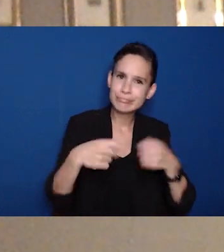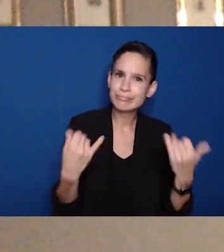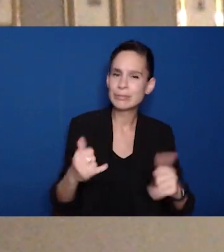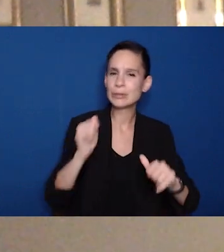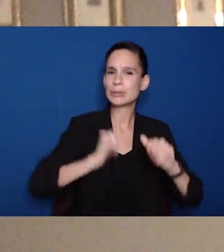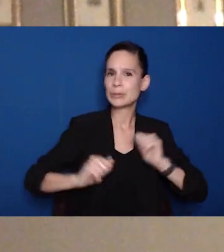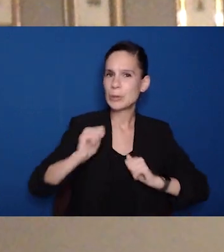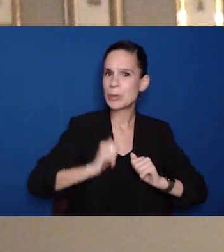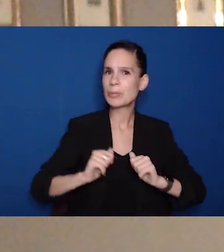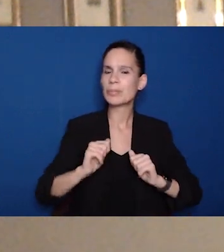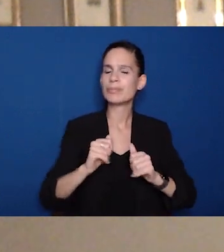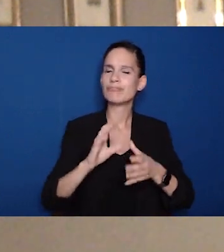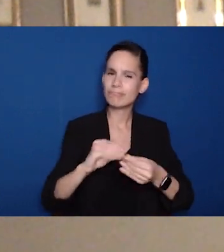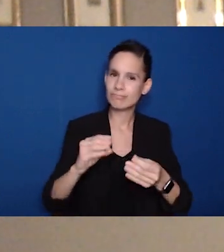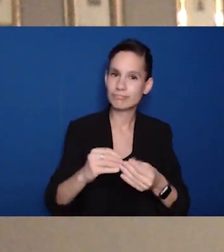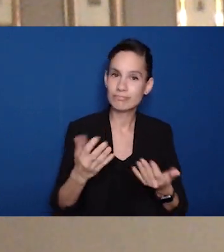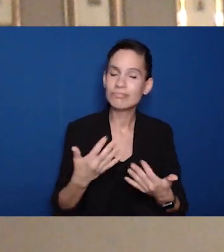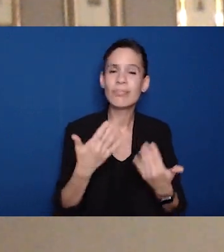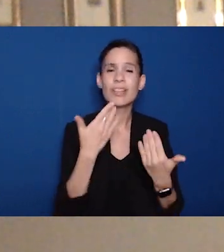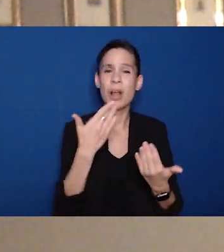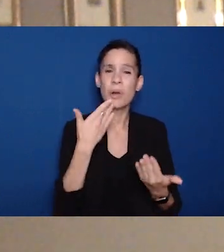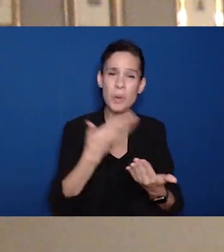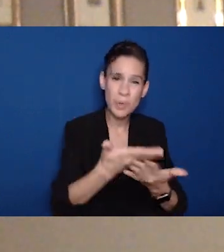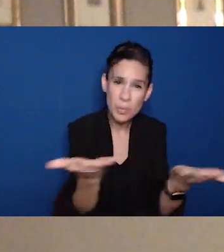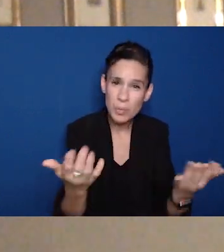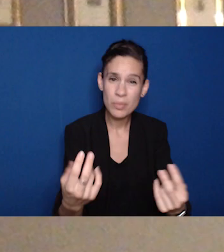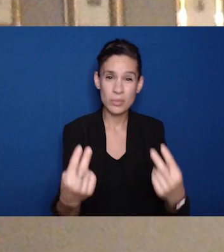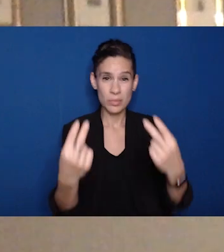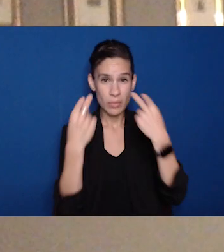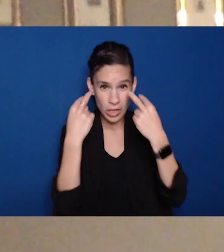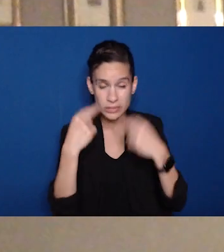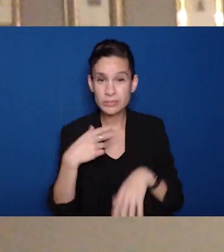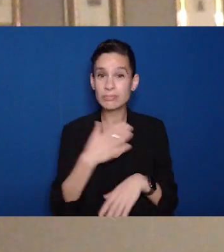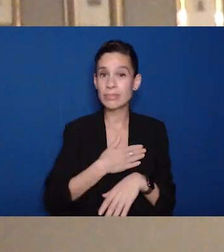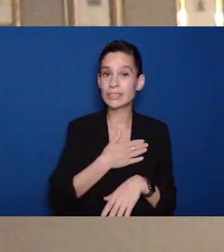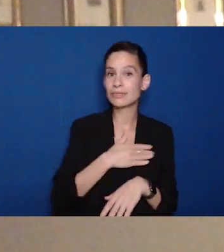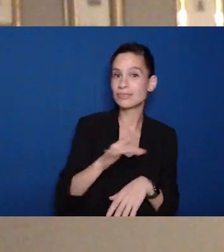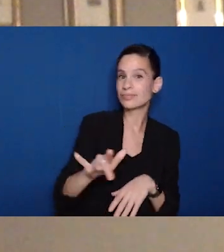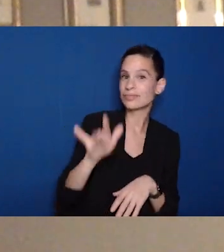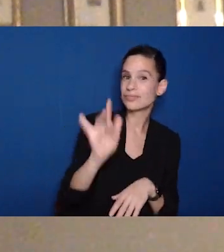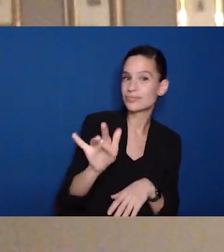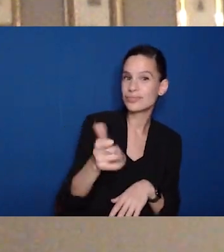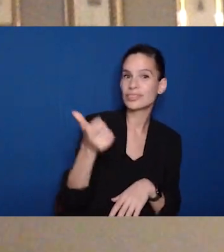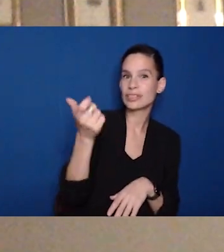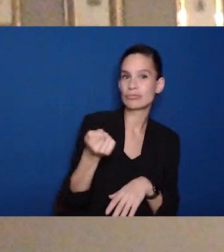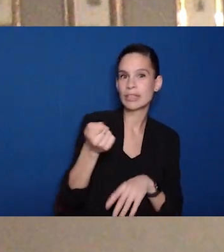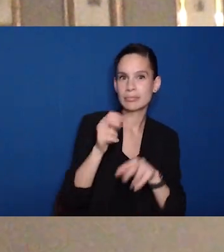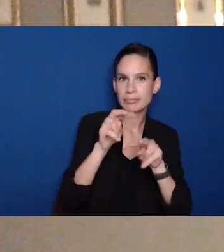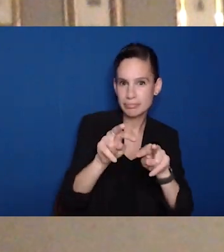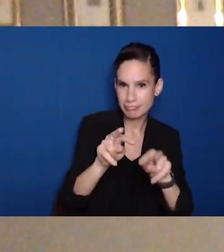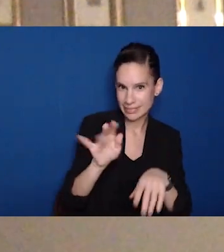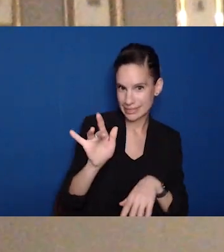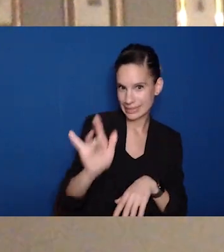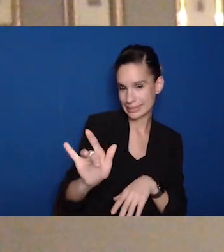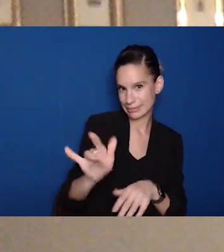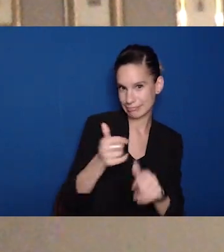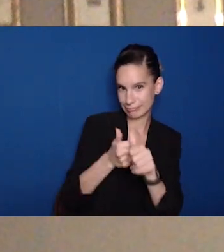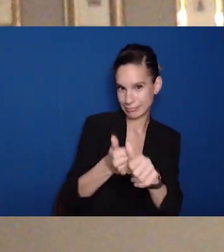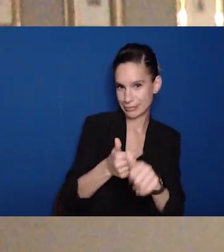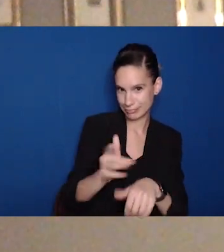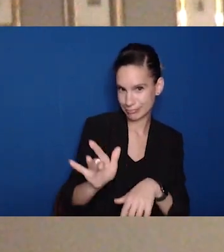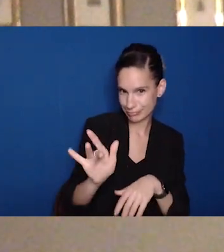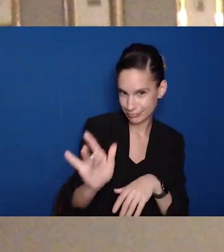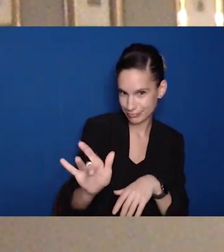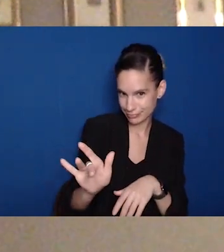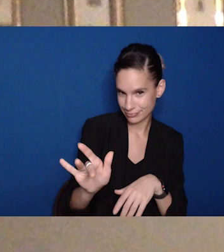also like to finish this episode by just saying thank you so much for tuning in. Please subscribe